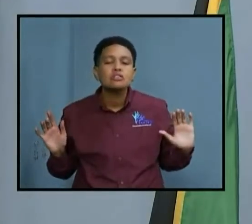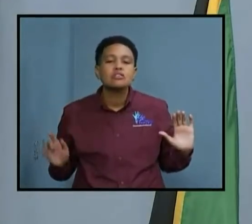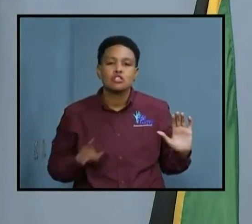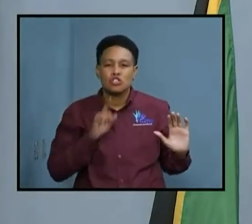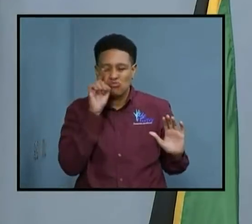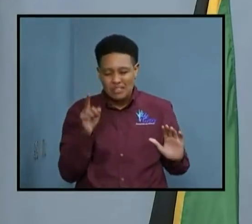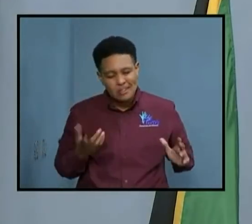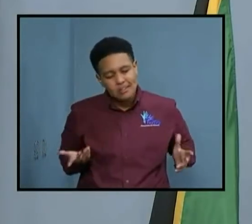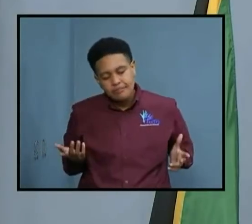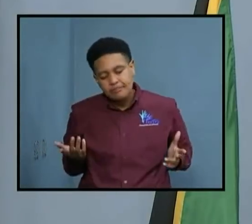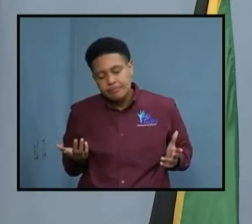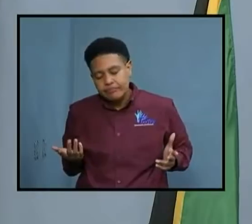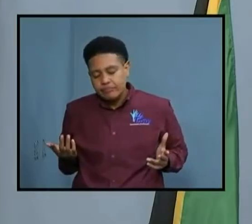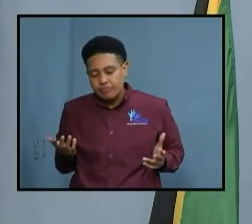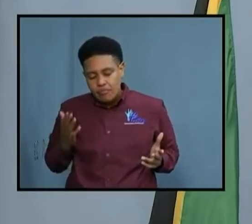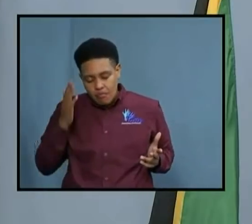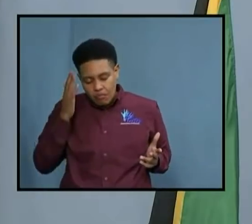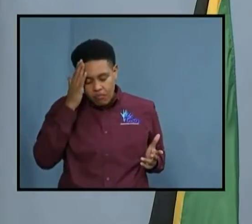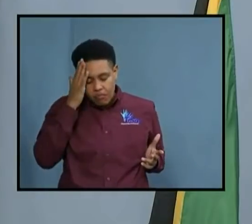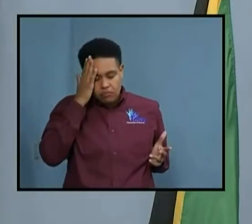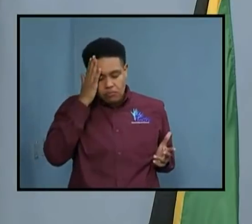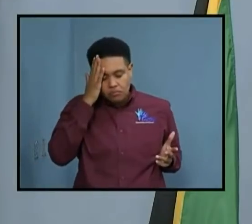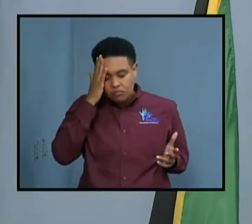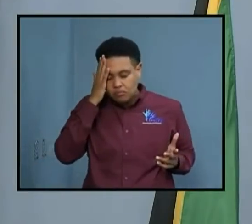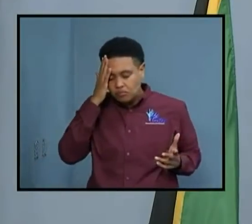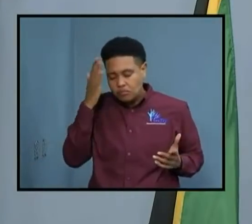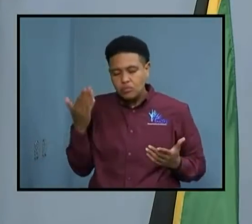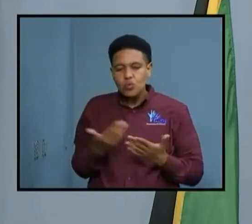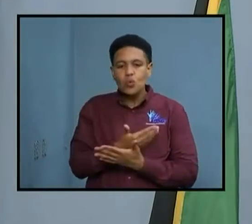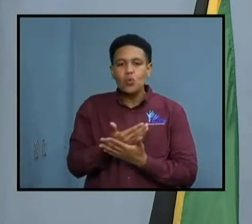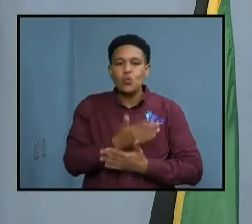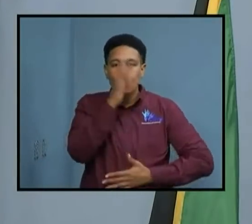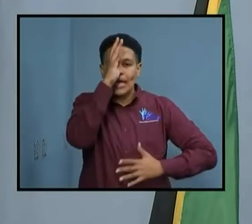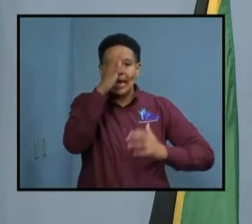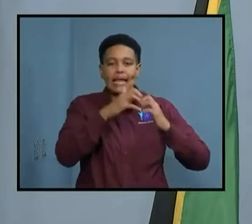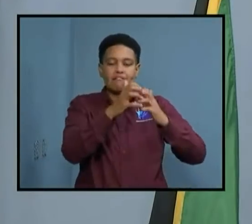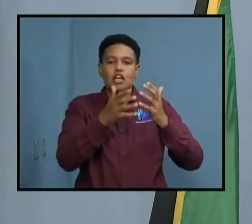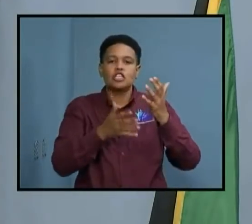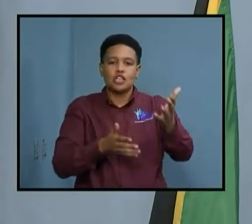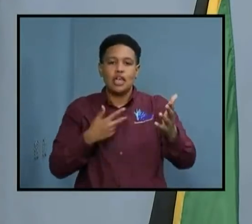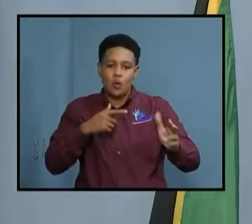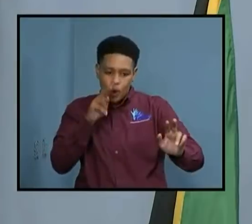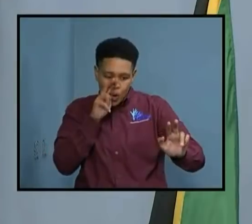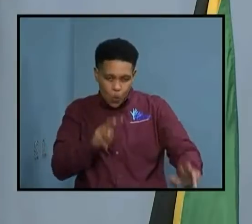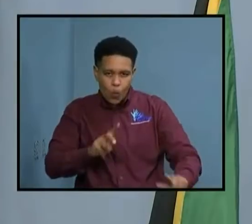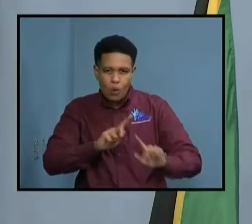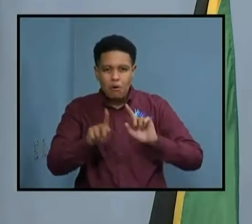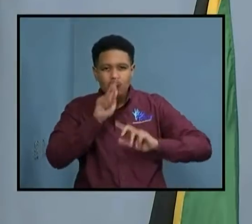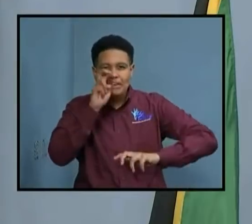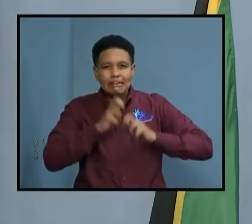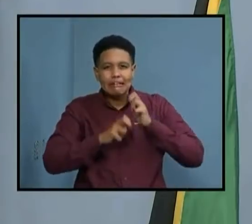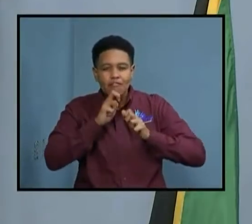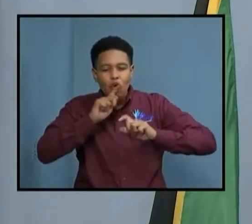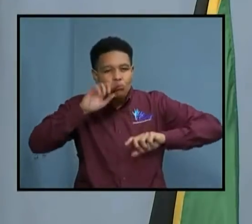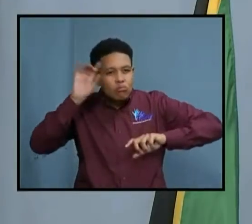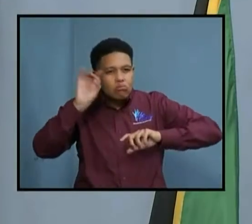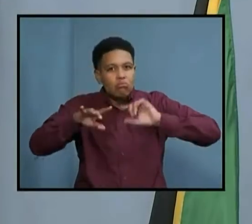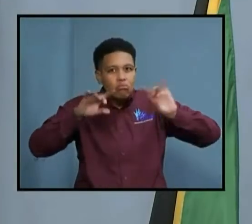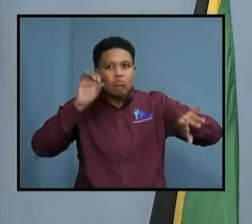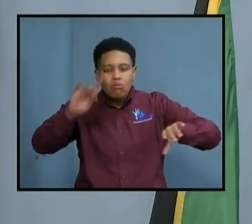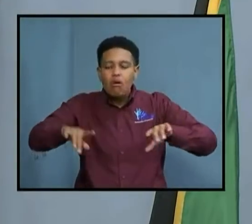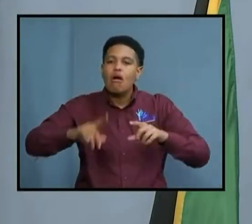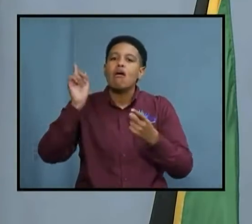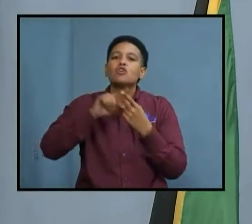there are new inventions out there which we are looking at, but it's difficult to just impose them until you